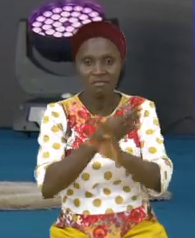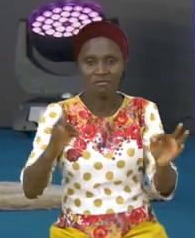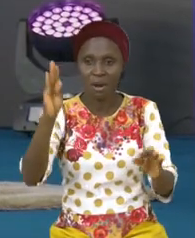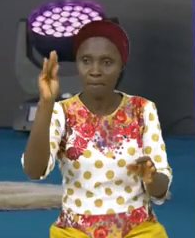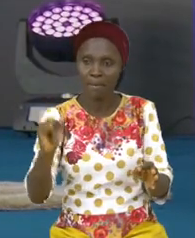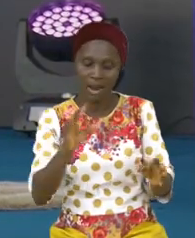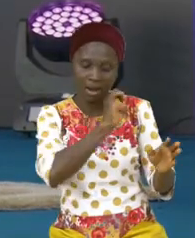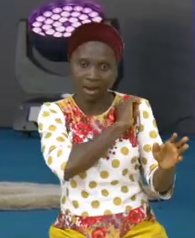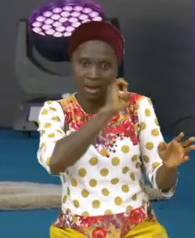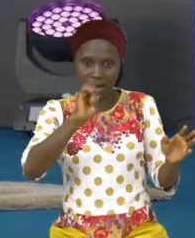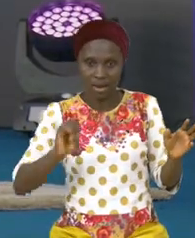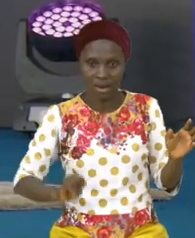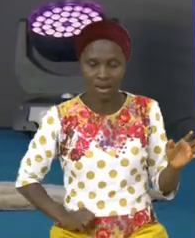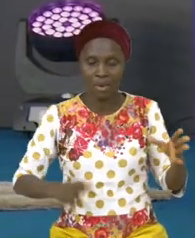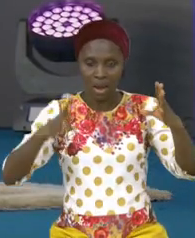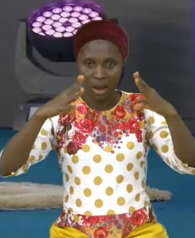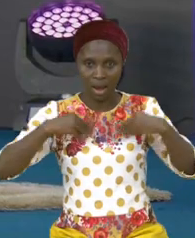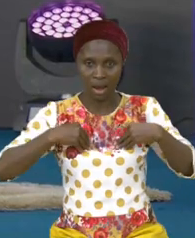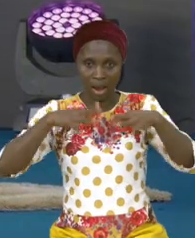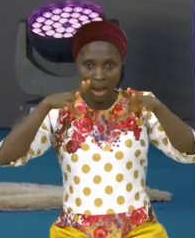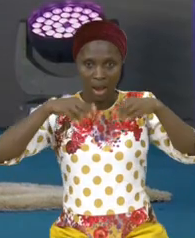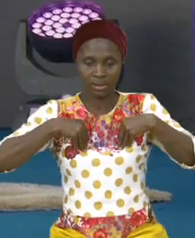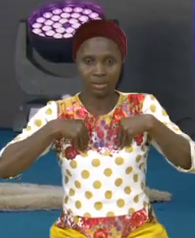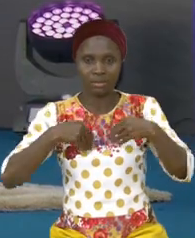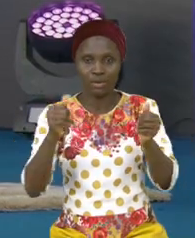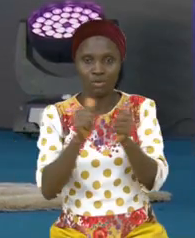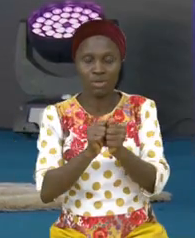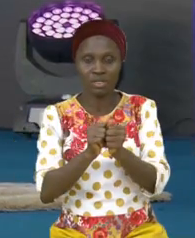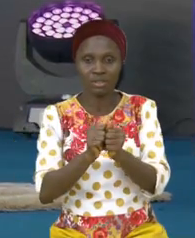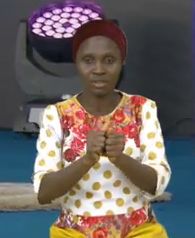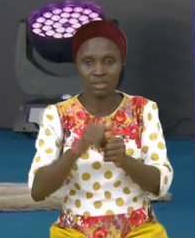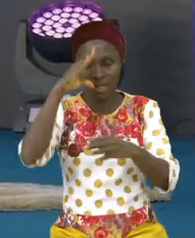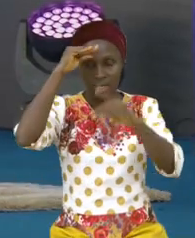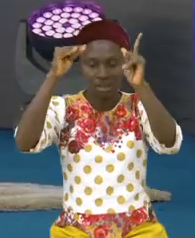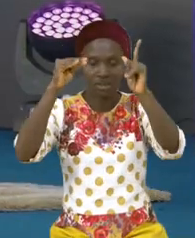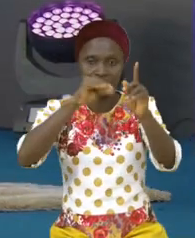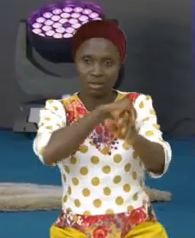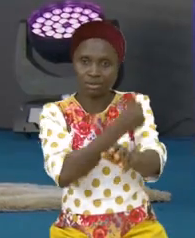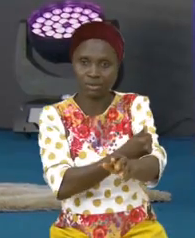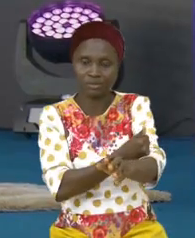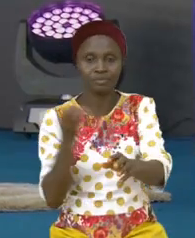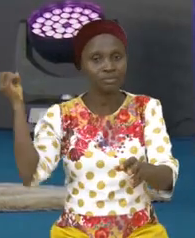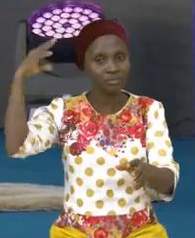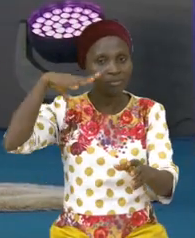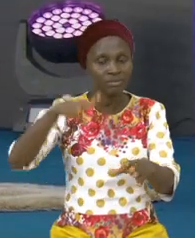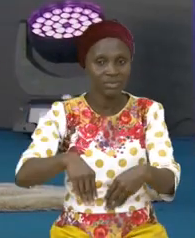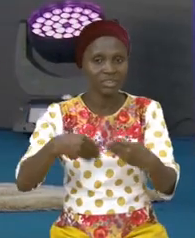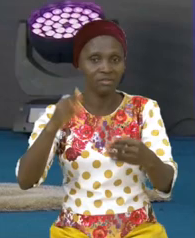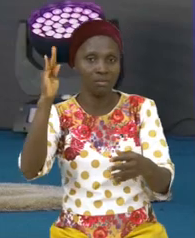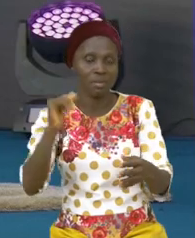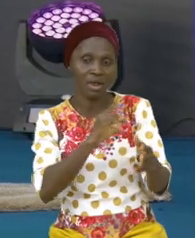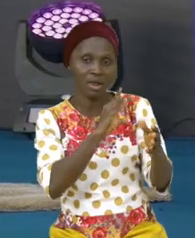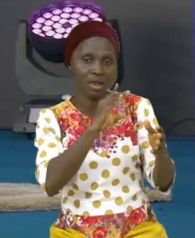Emmanuel, accepted with his authority, grace granted by God,